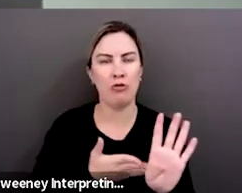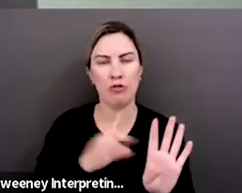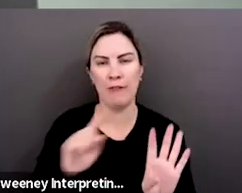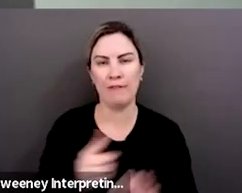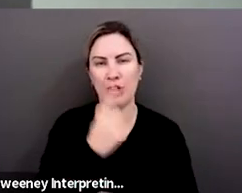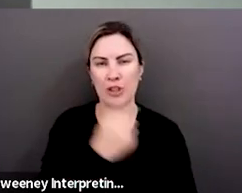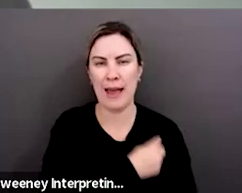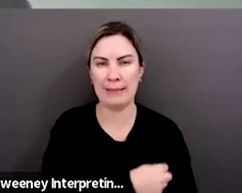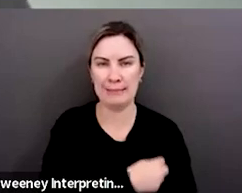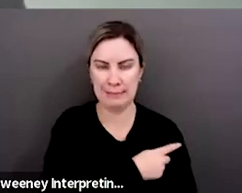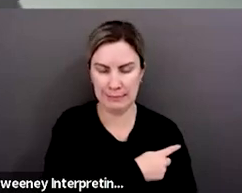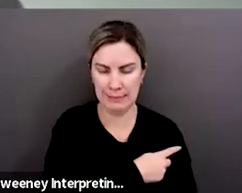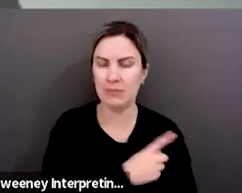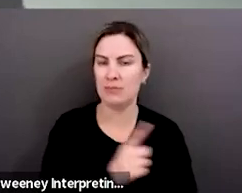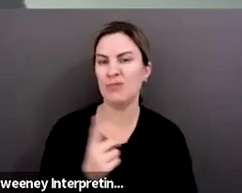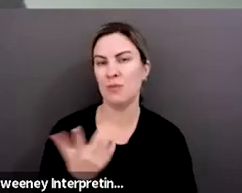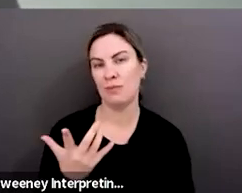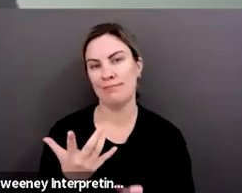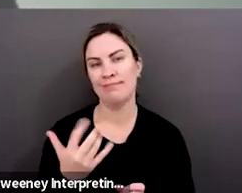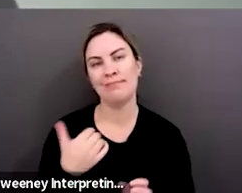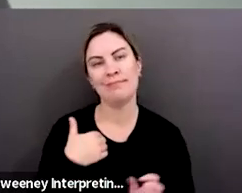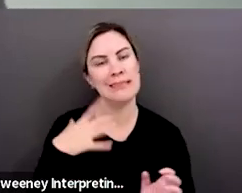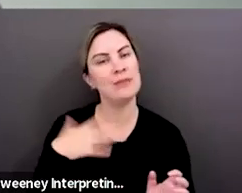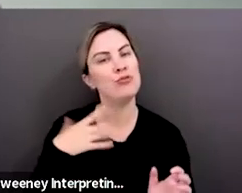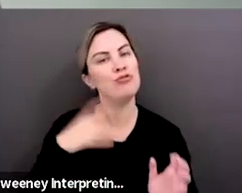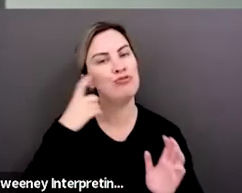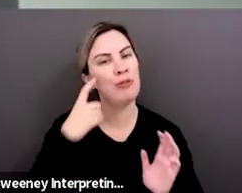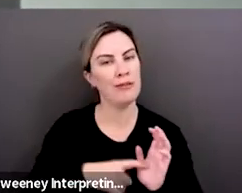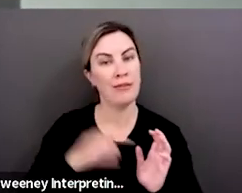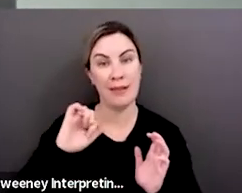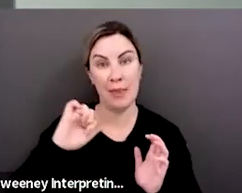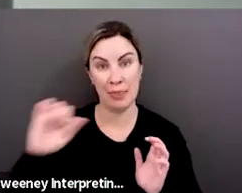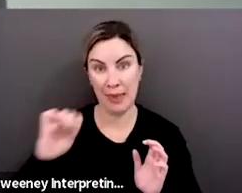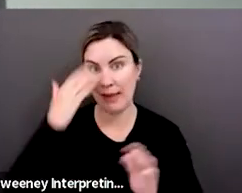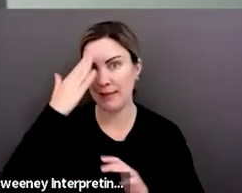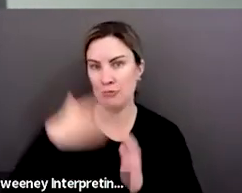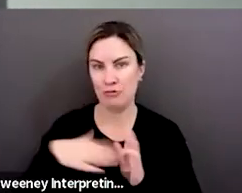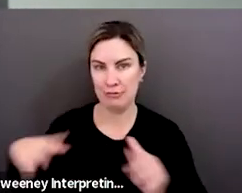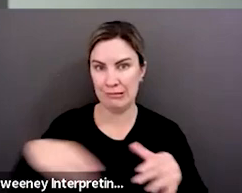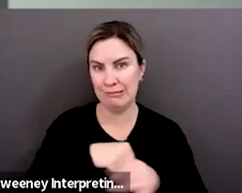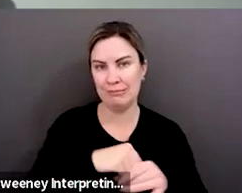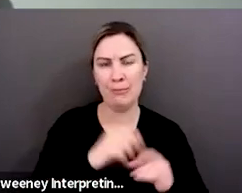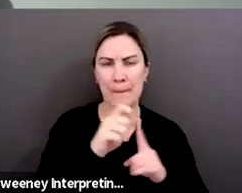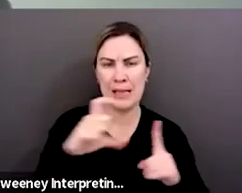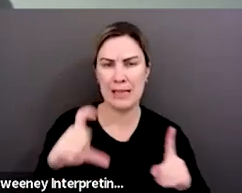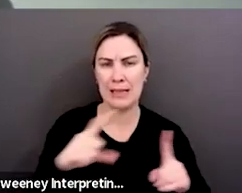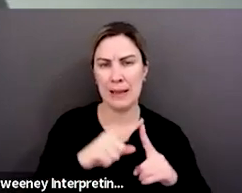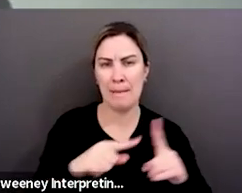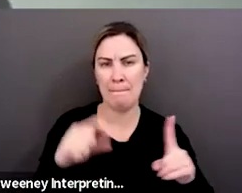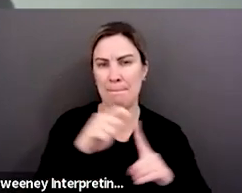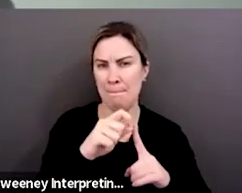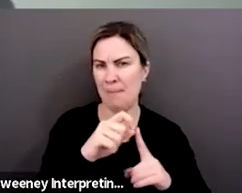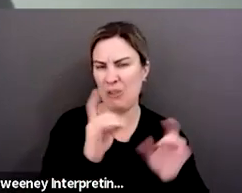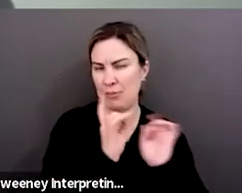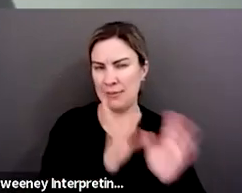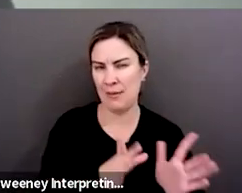thing to recognize is that brilliance coming from the Red Cross has been built into the PSEP from the outset. The other thing